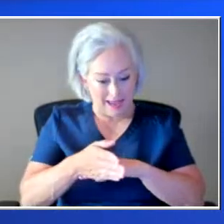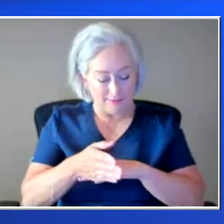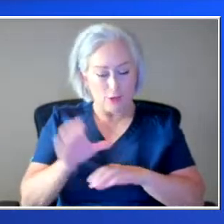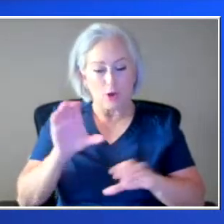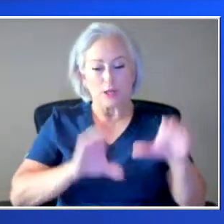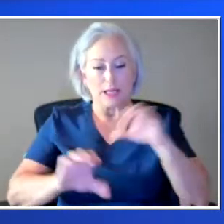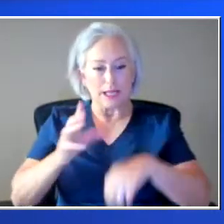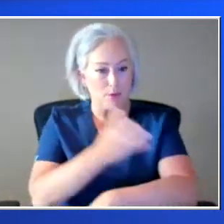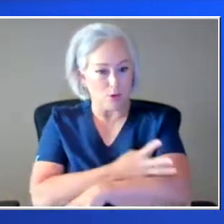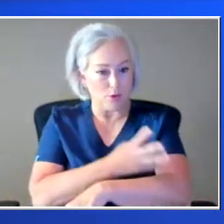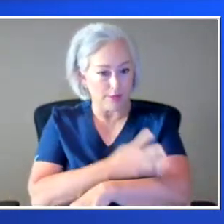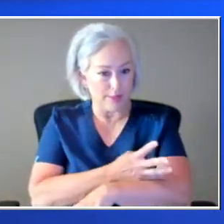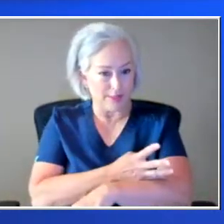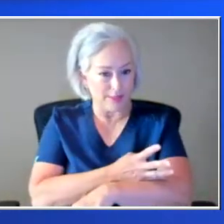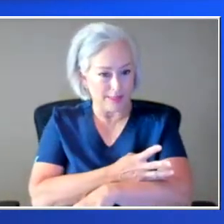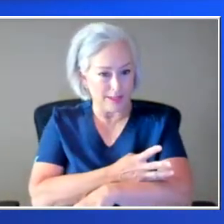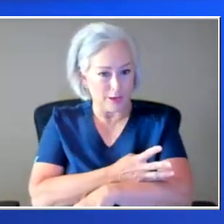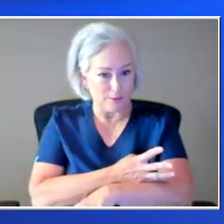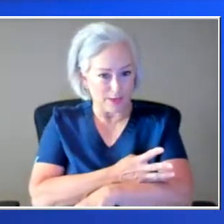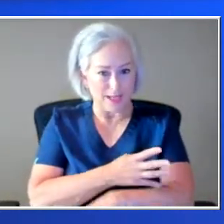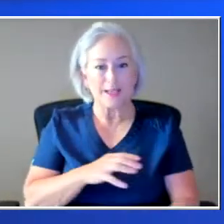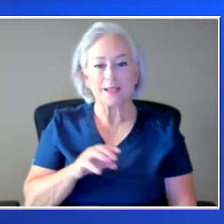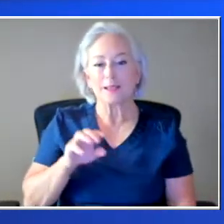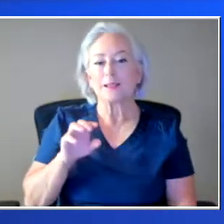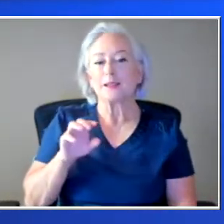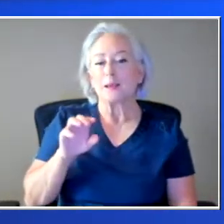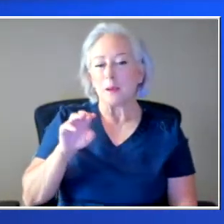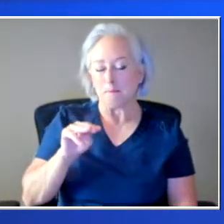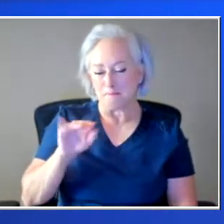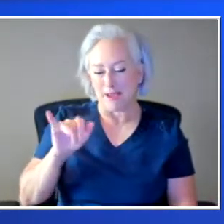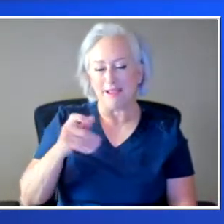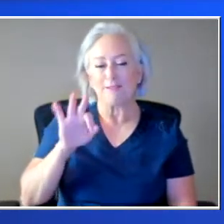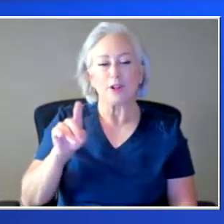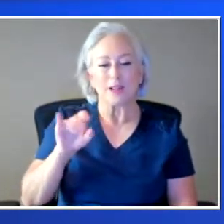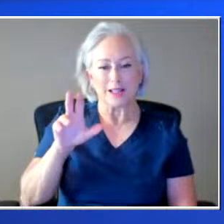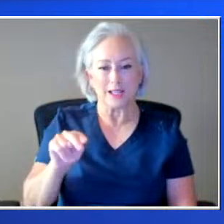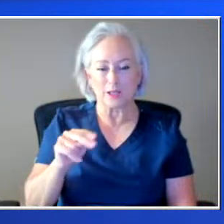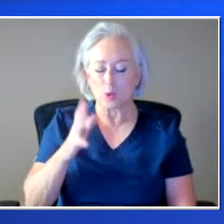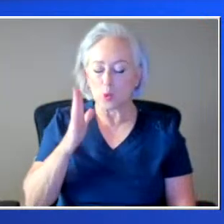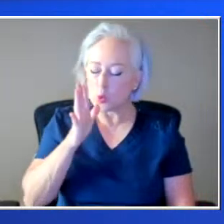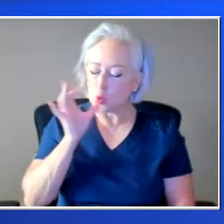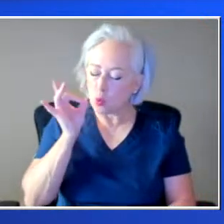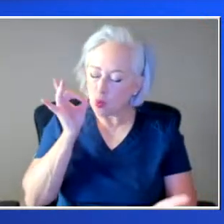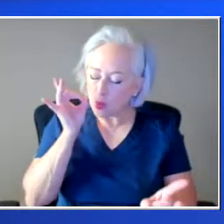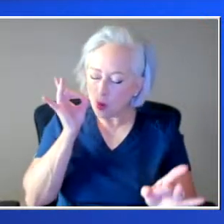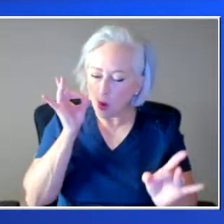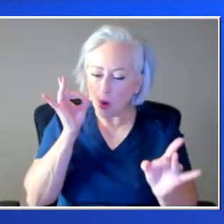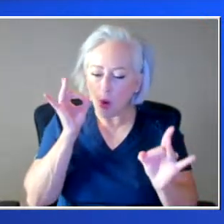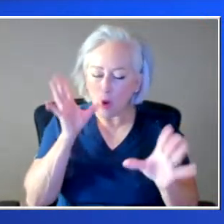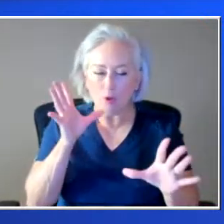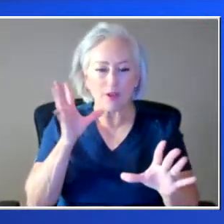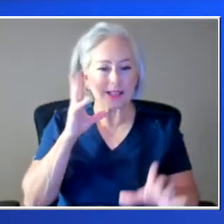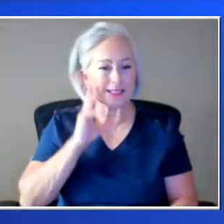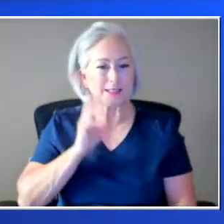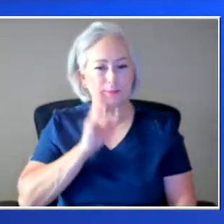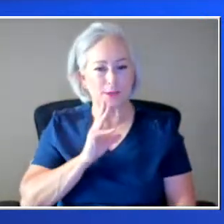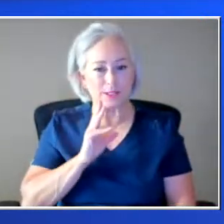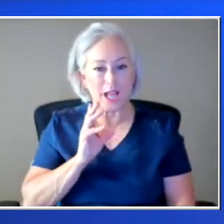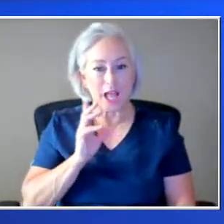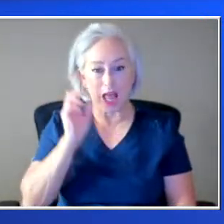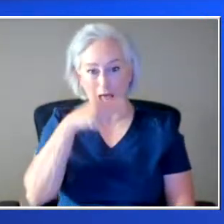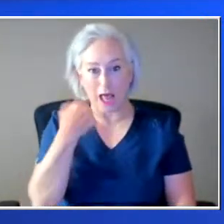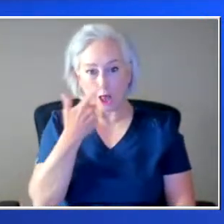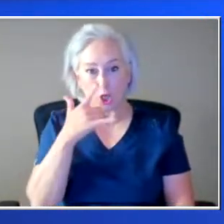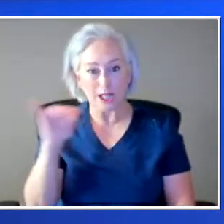chemotherapy, Melphalan? Yes. Yes. Yes. That's a killer. I say I looked like and I felt like a burnt